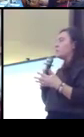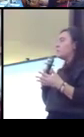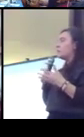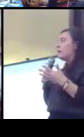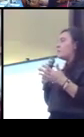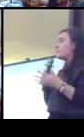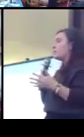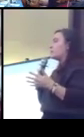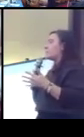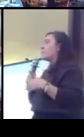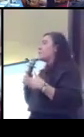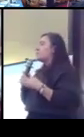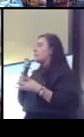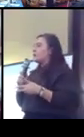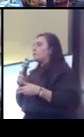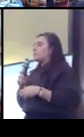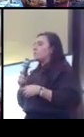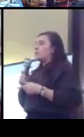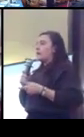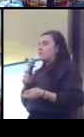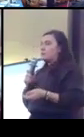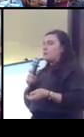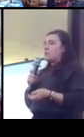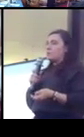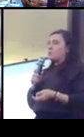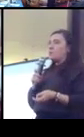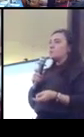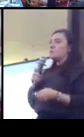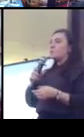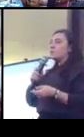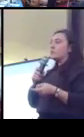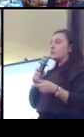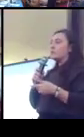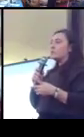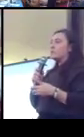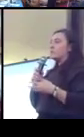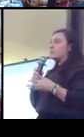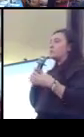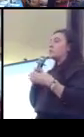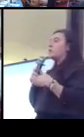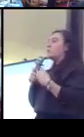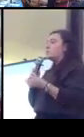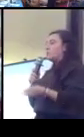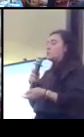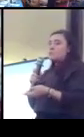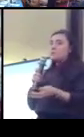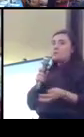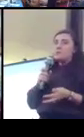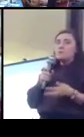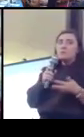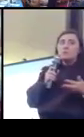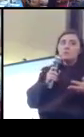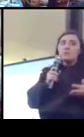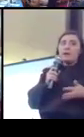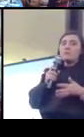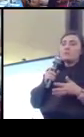So we have design guidelines for housing opportunities that really look at creating, as I mentioned, gentle